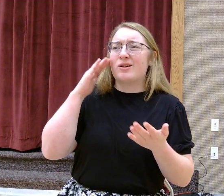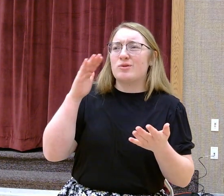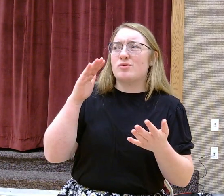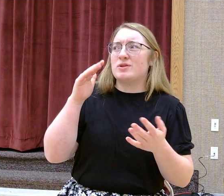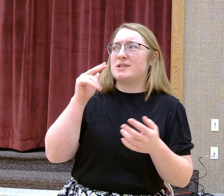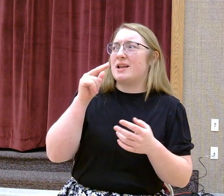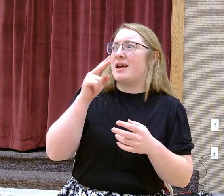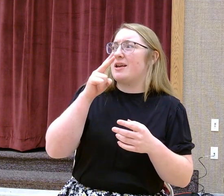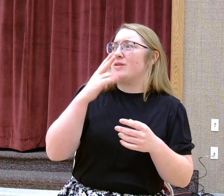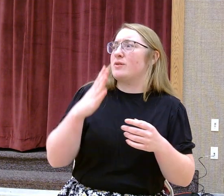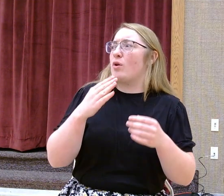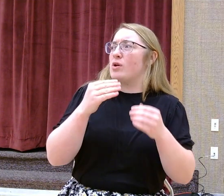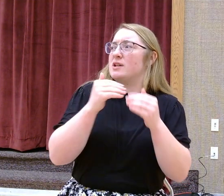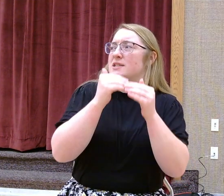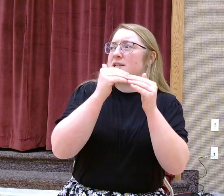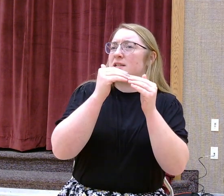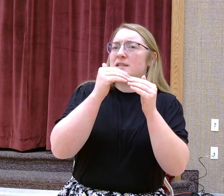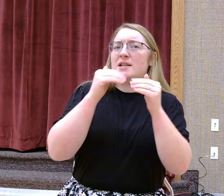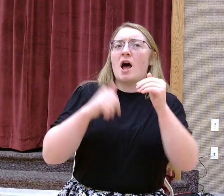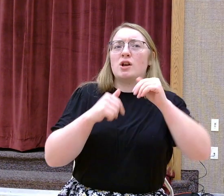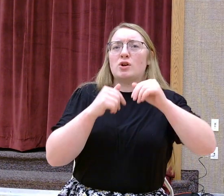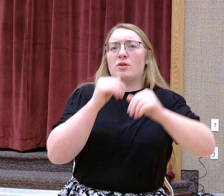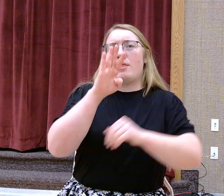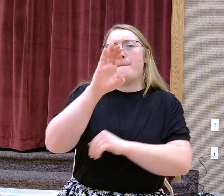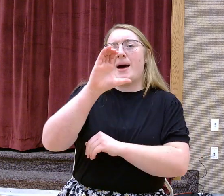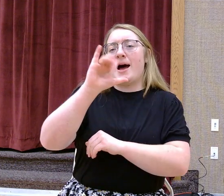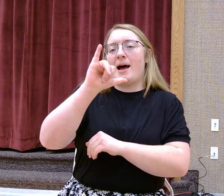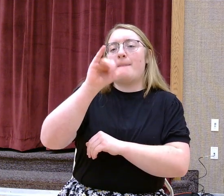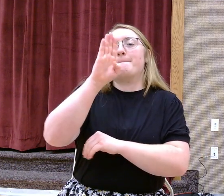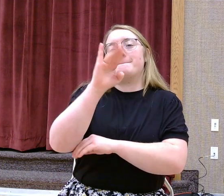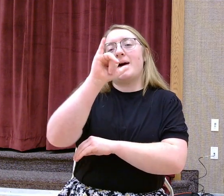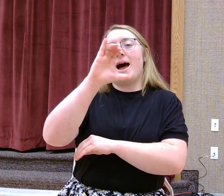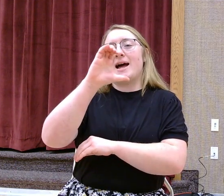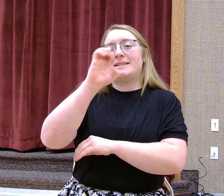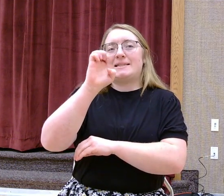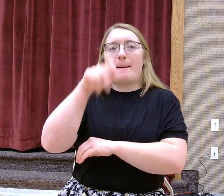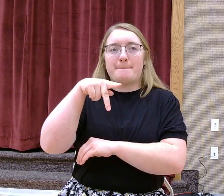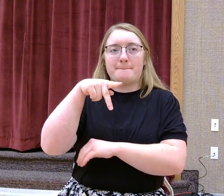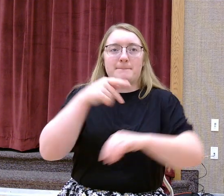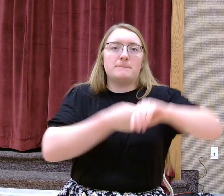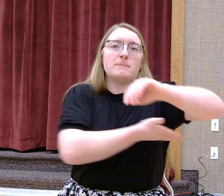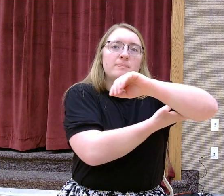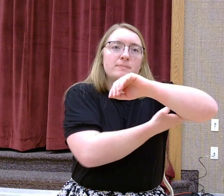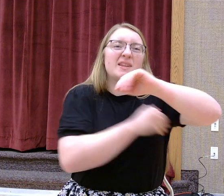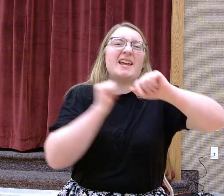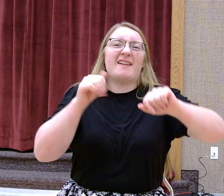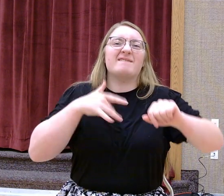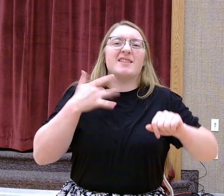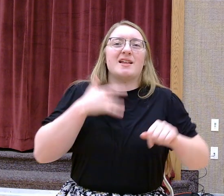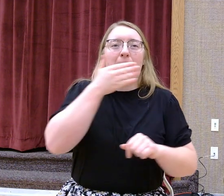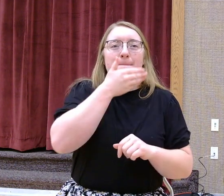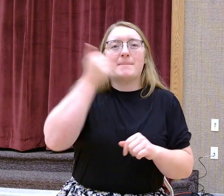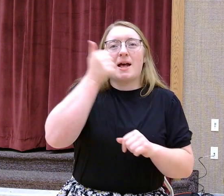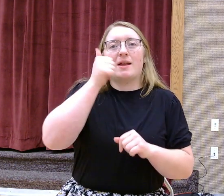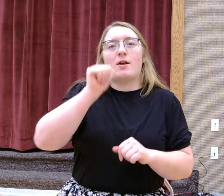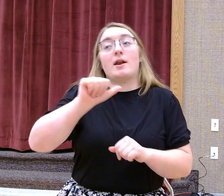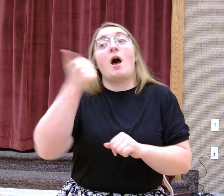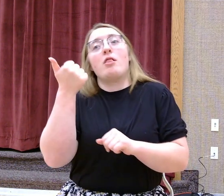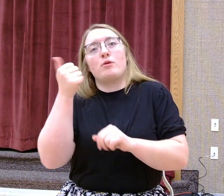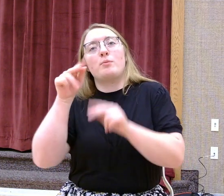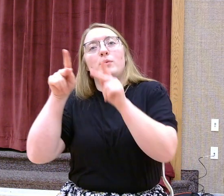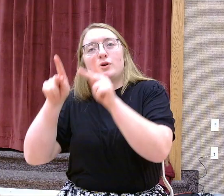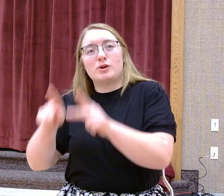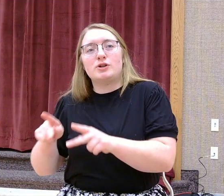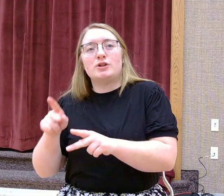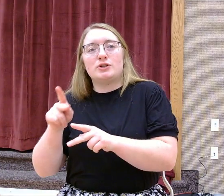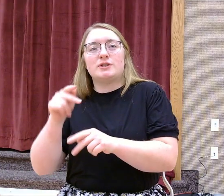down. Yeah. And in kids, you can feel a lot better than on yourself. I can feel mine right now, actually. So